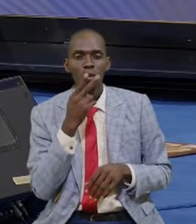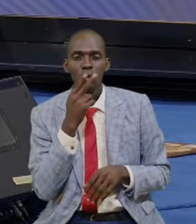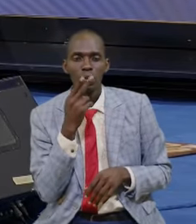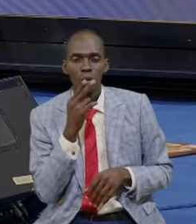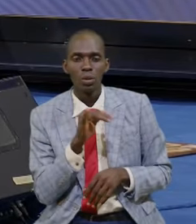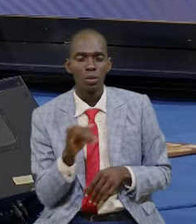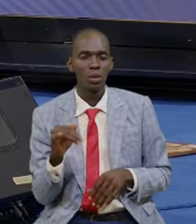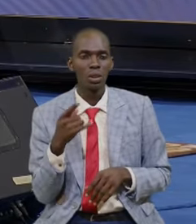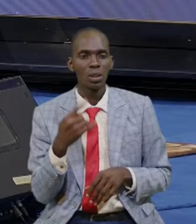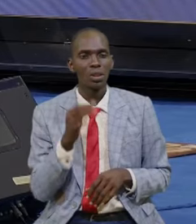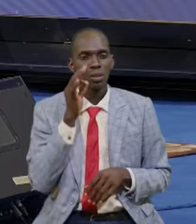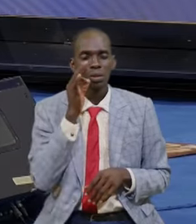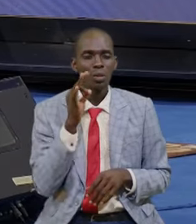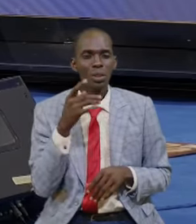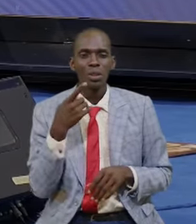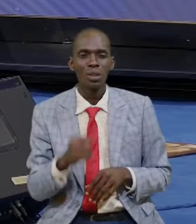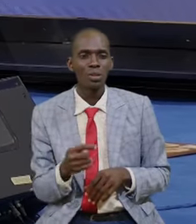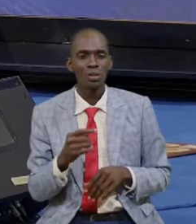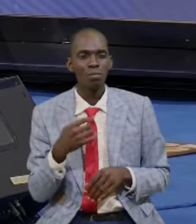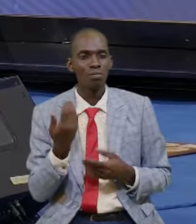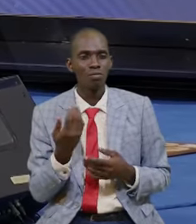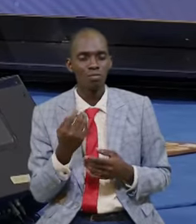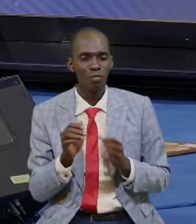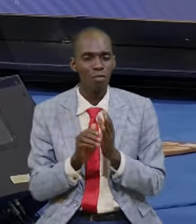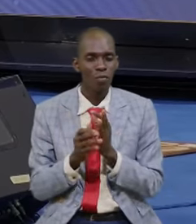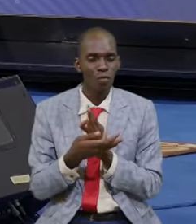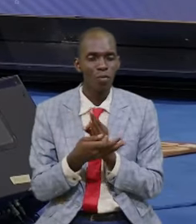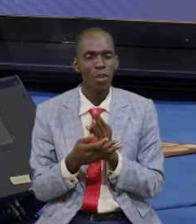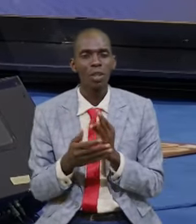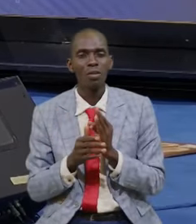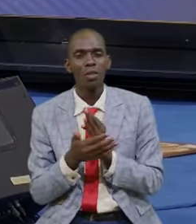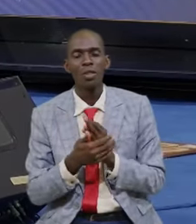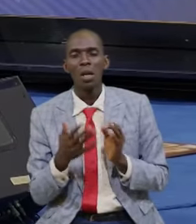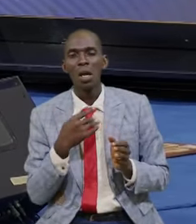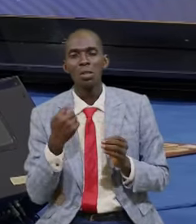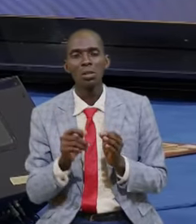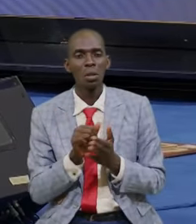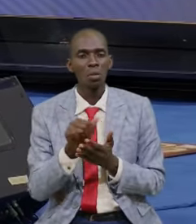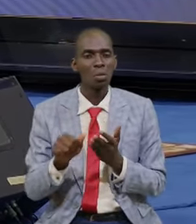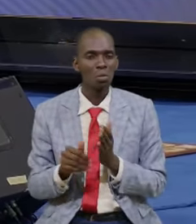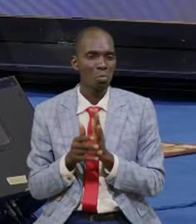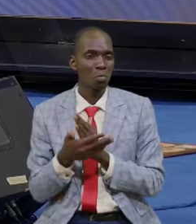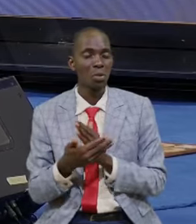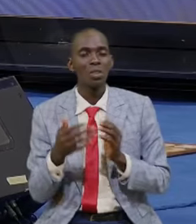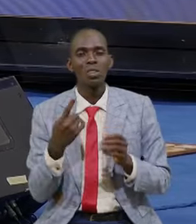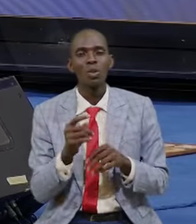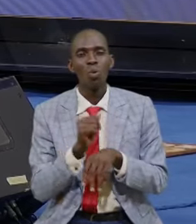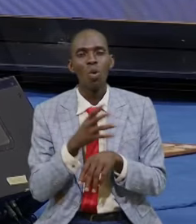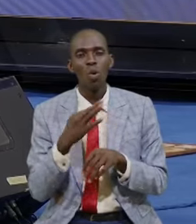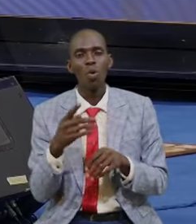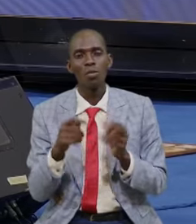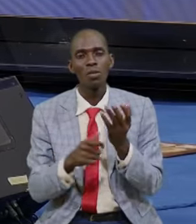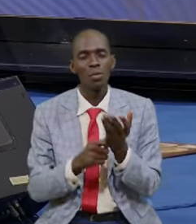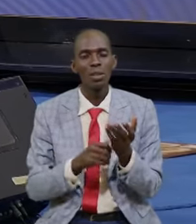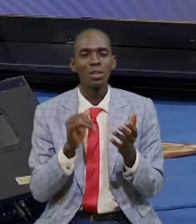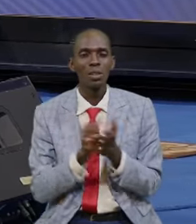the fornication, the adultery, the works of the flesh that reigned over you before